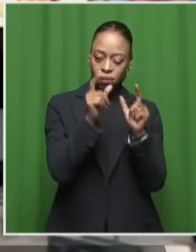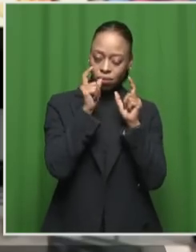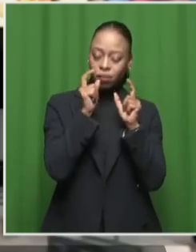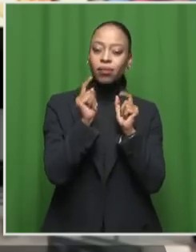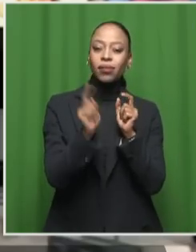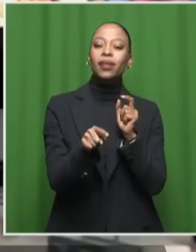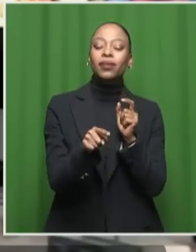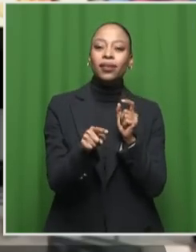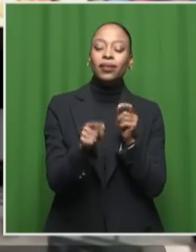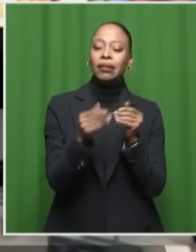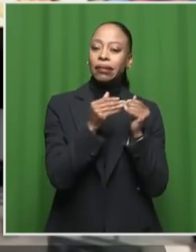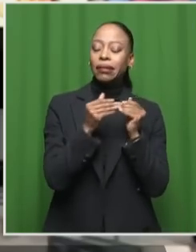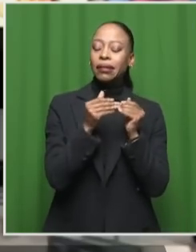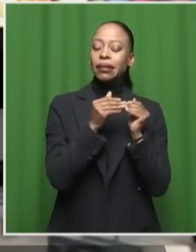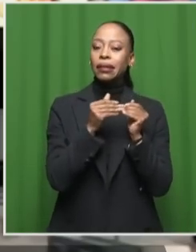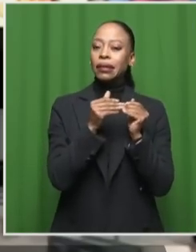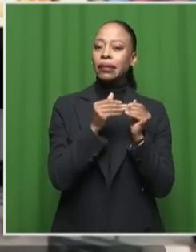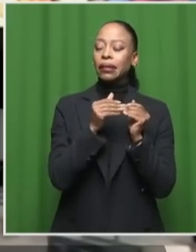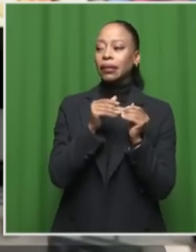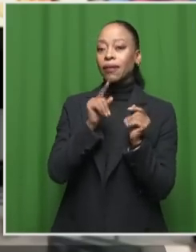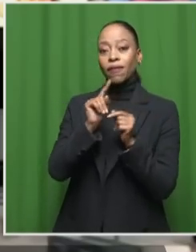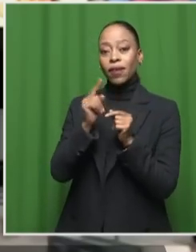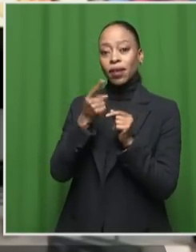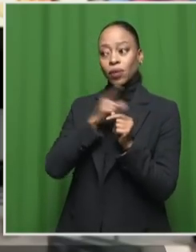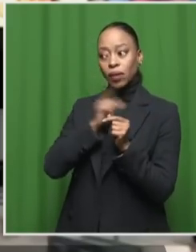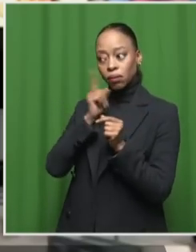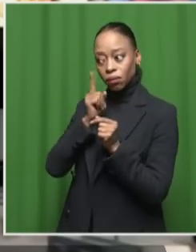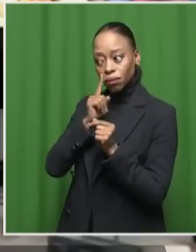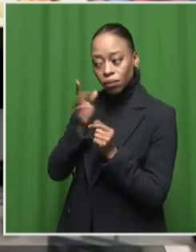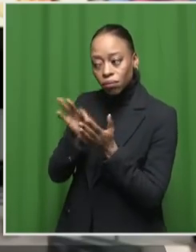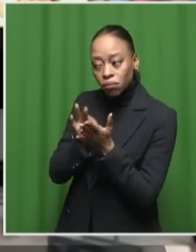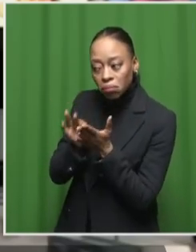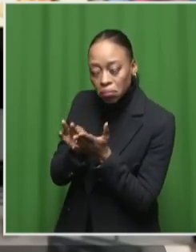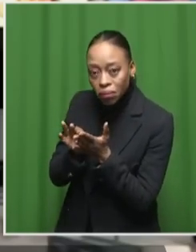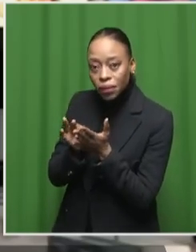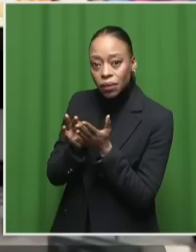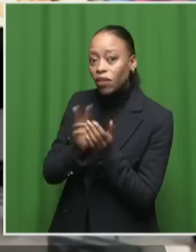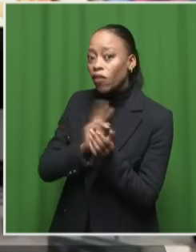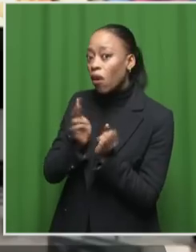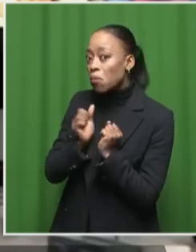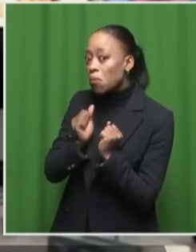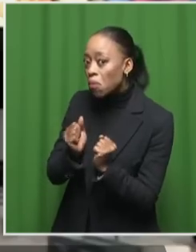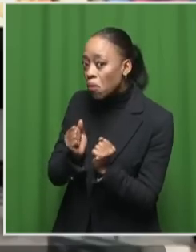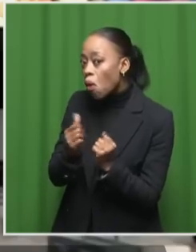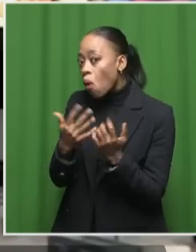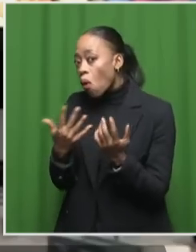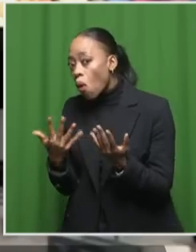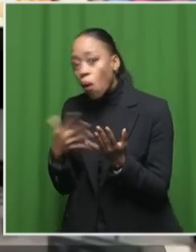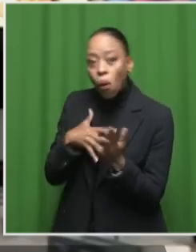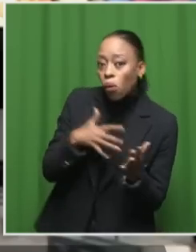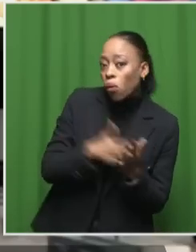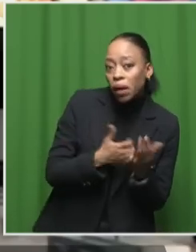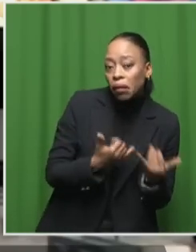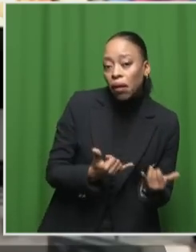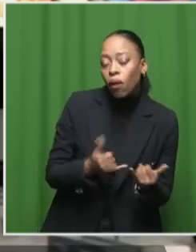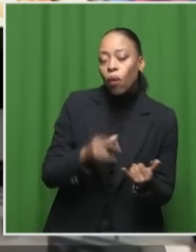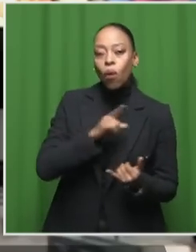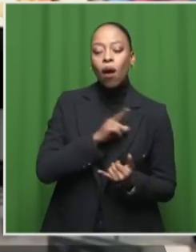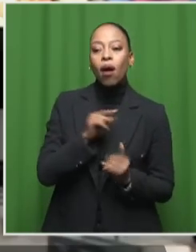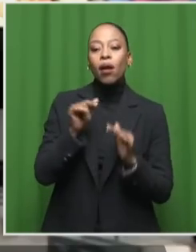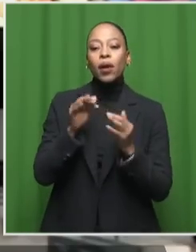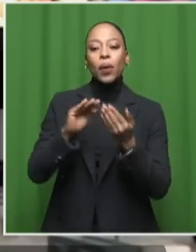perhaps they should be tested in the polls as well, and see if their voice remains as strong and resonant if the people have spoken